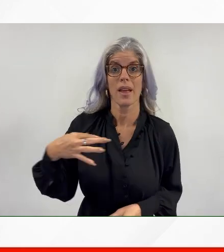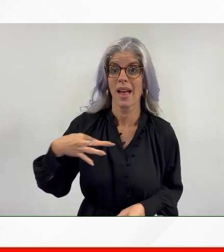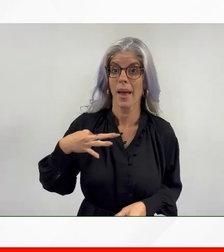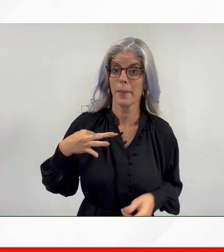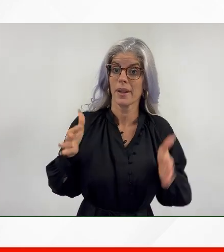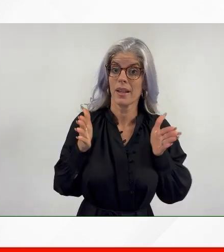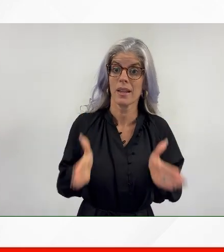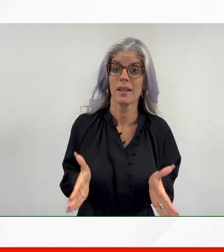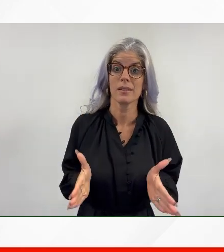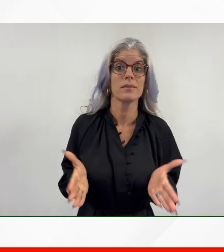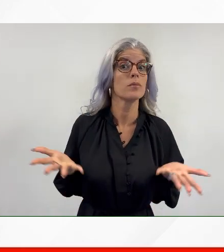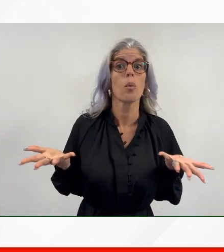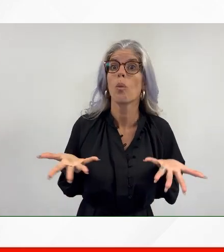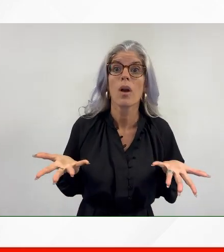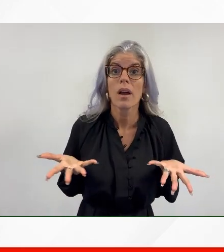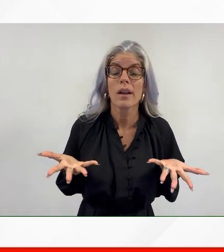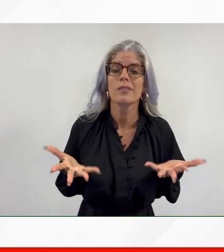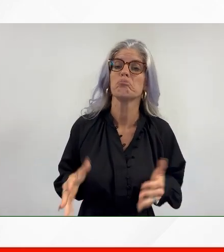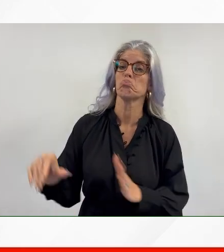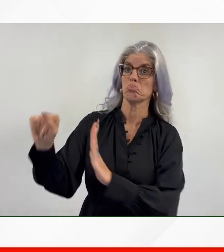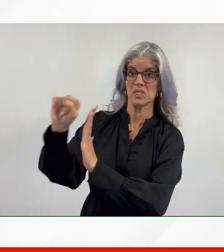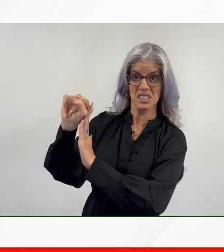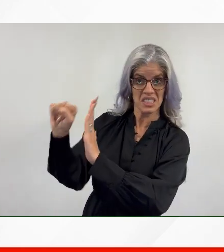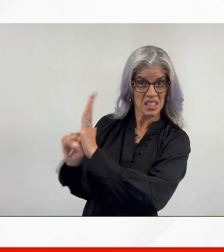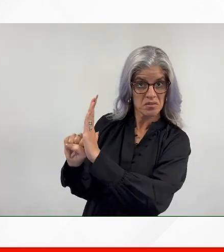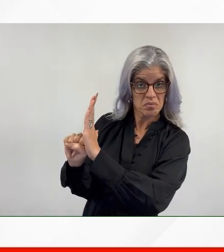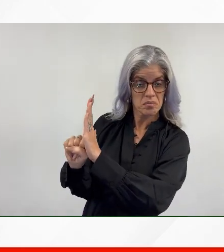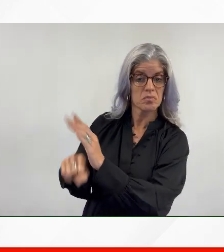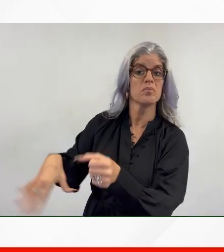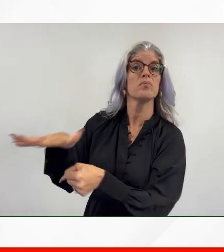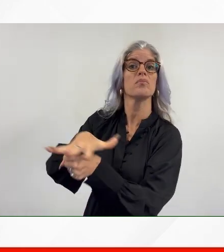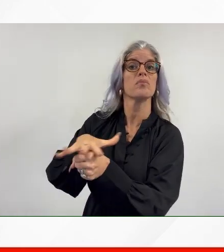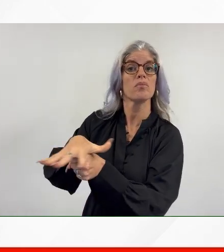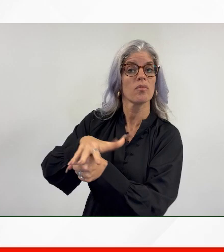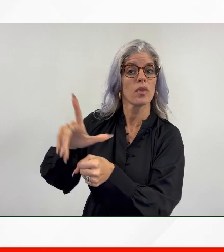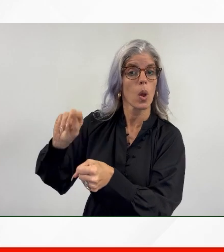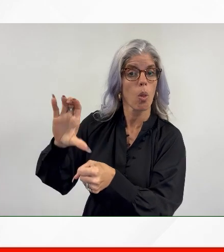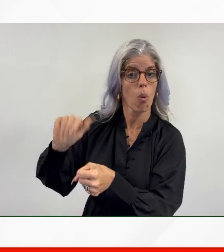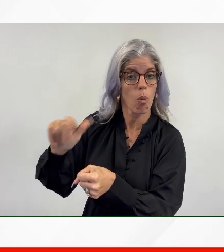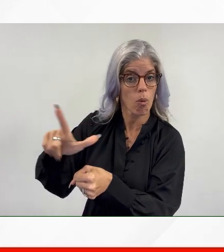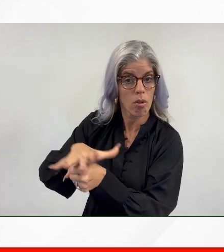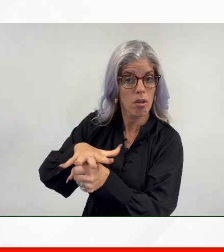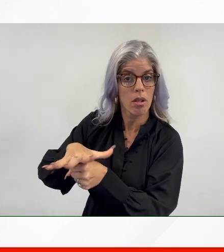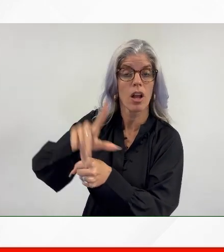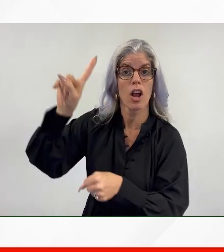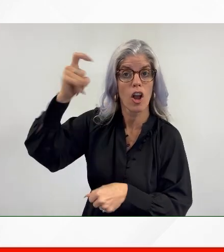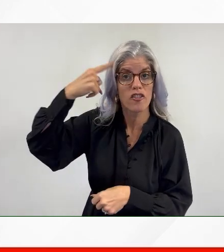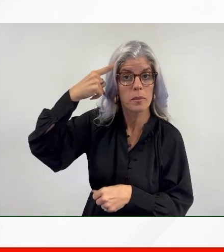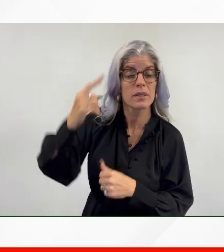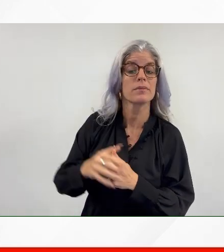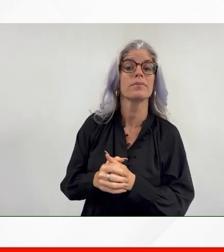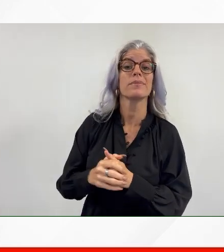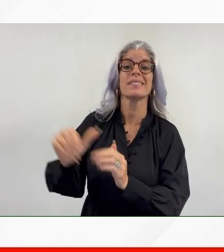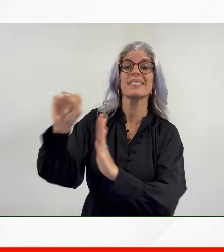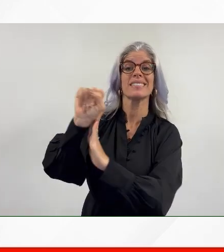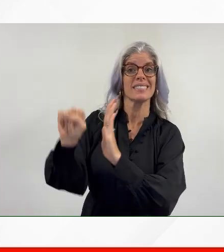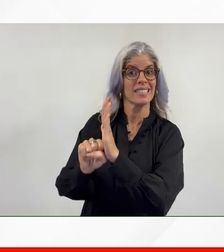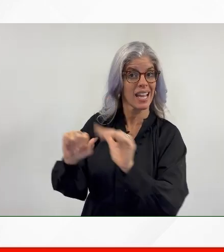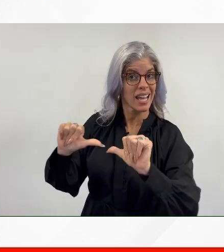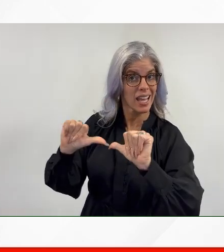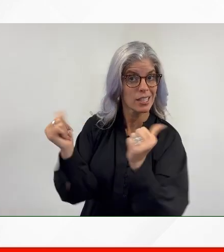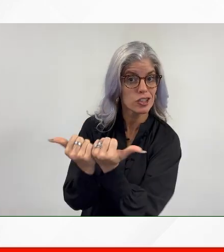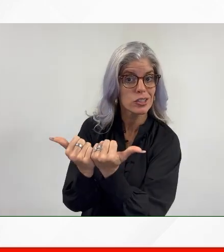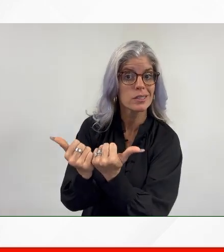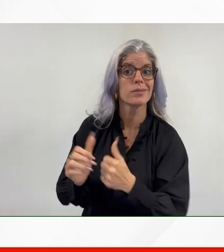Eligible applicants include state, local governments, state agencies, certain private nonprofit organizations,